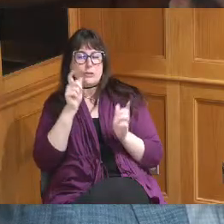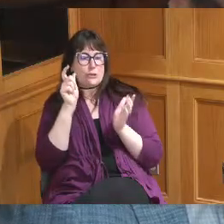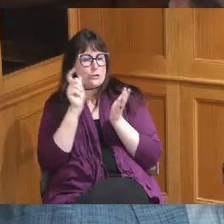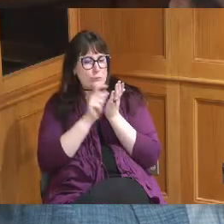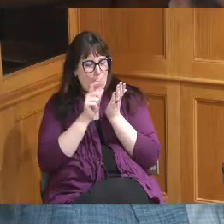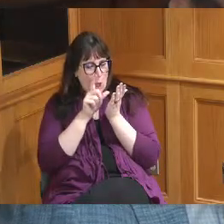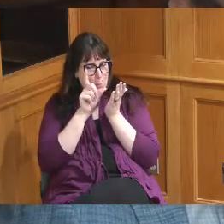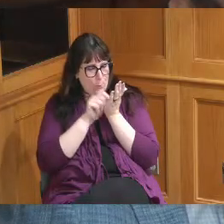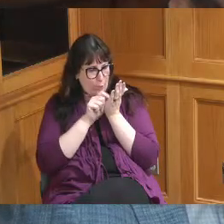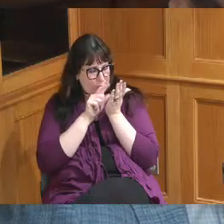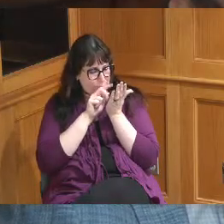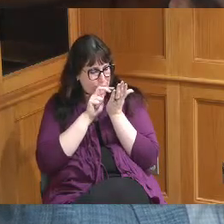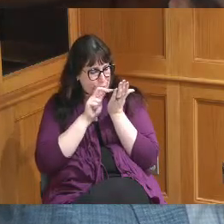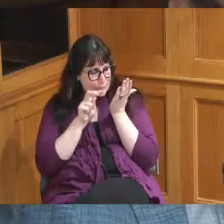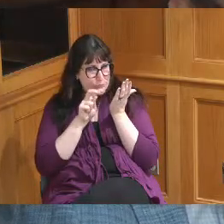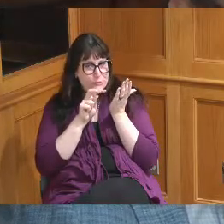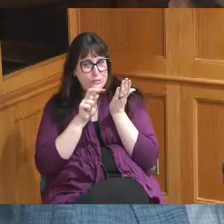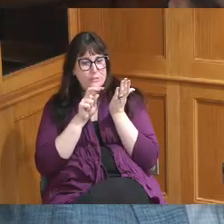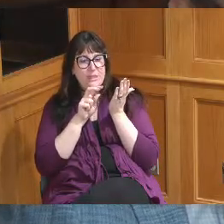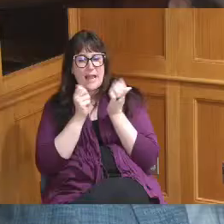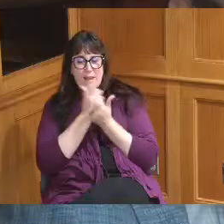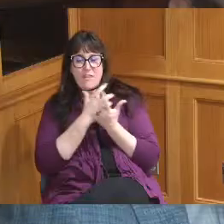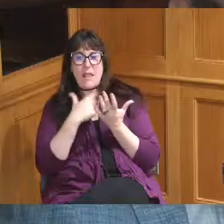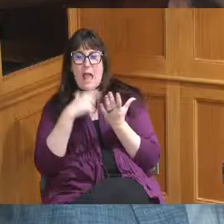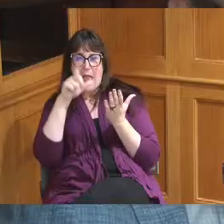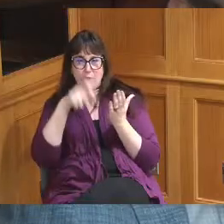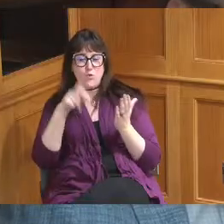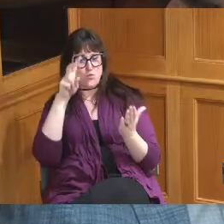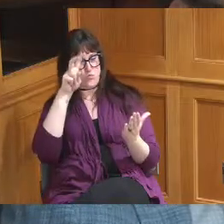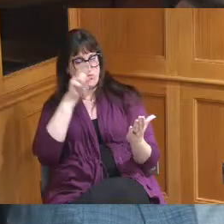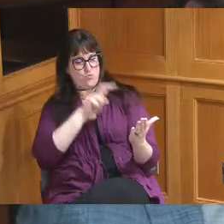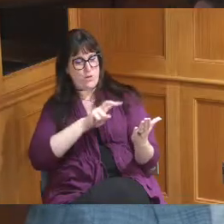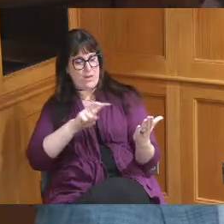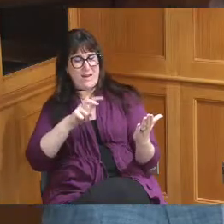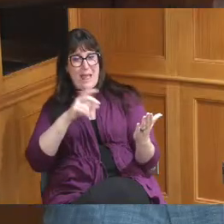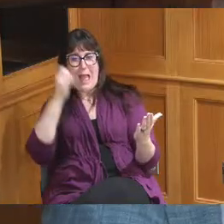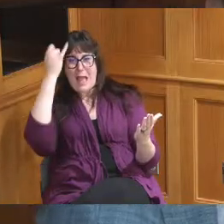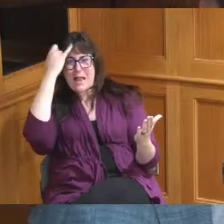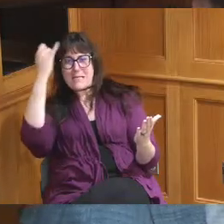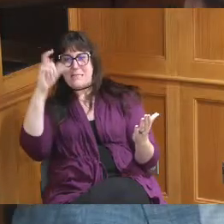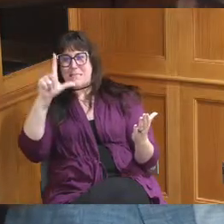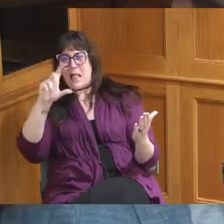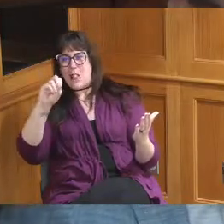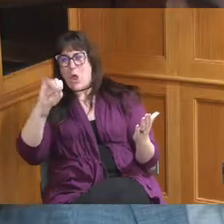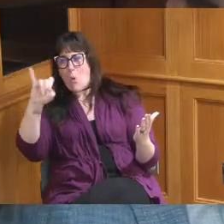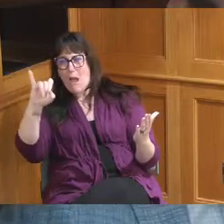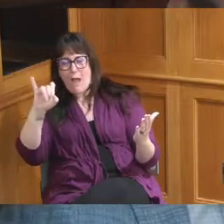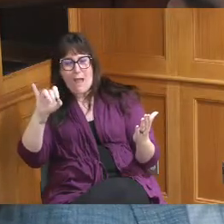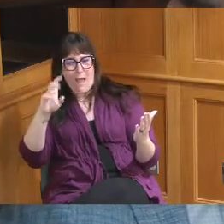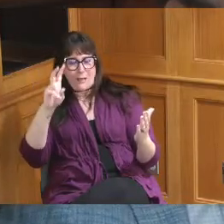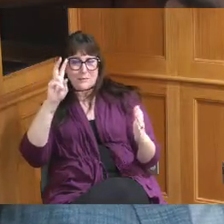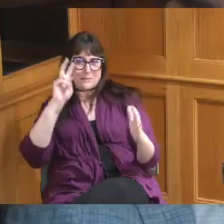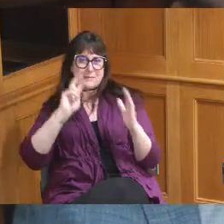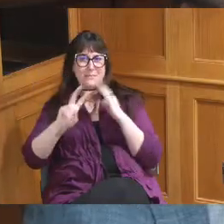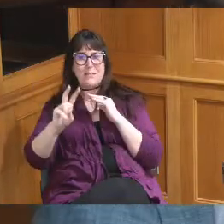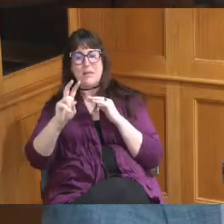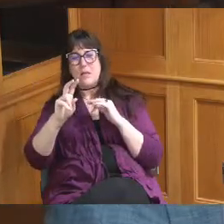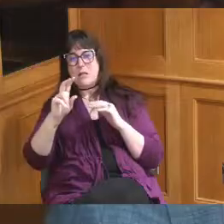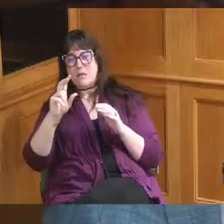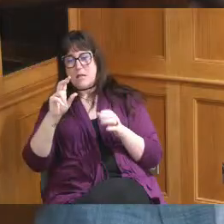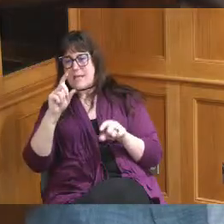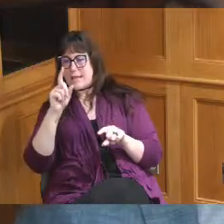with ideas. I can't go with LOIs, letter of intent,